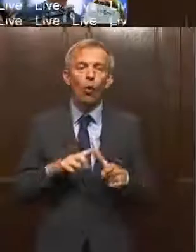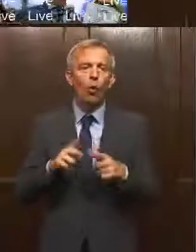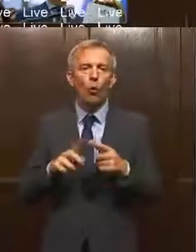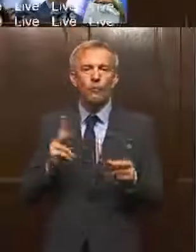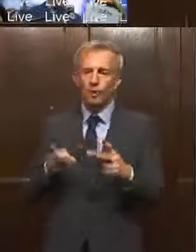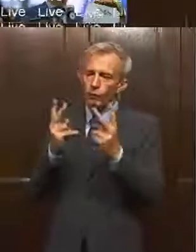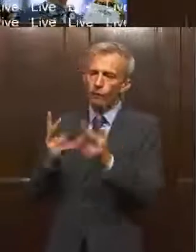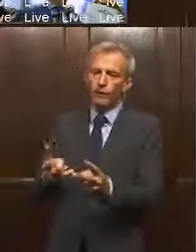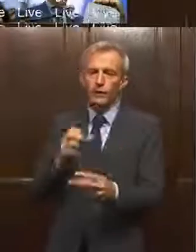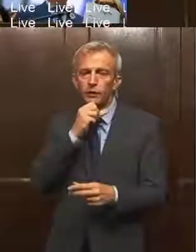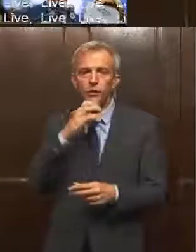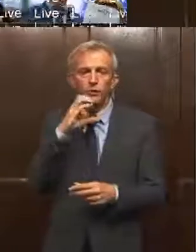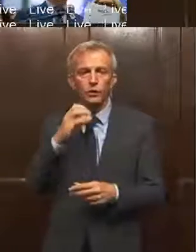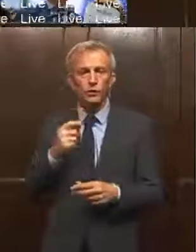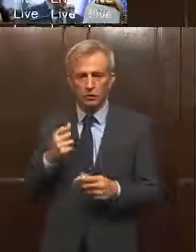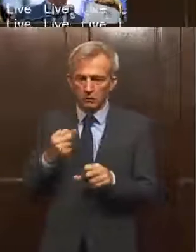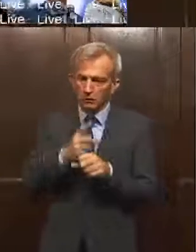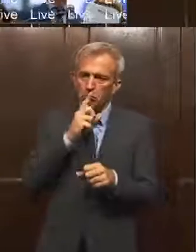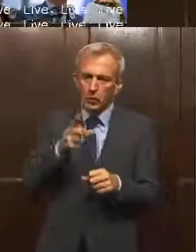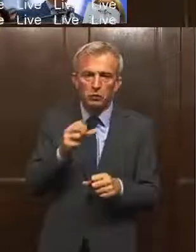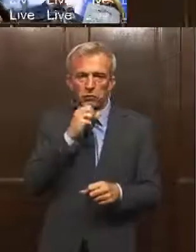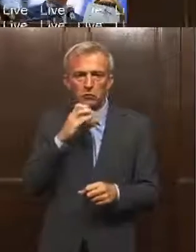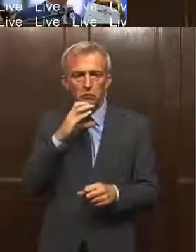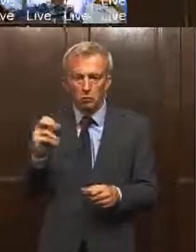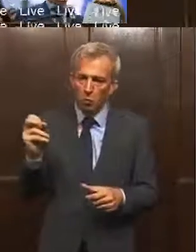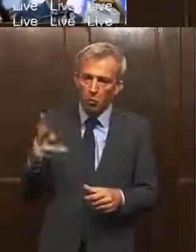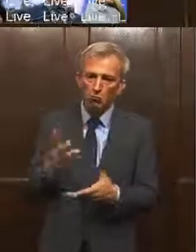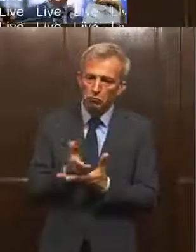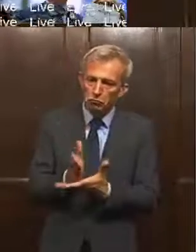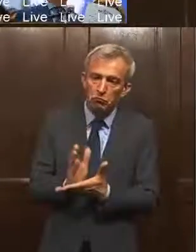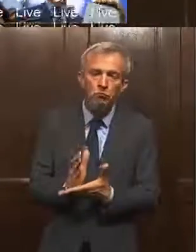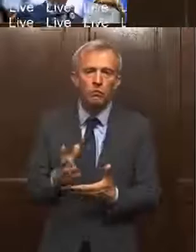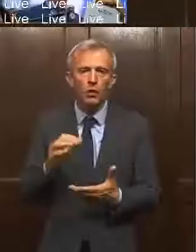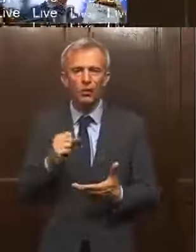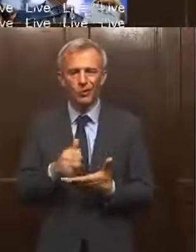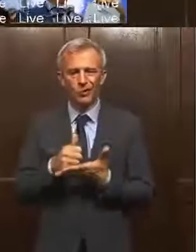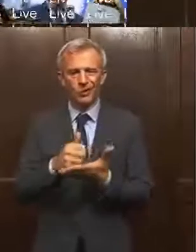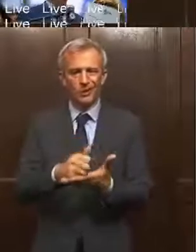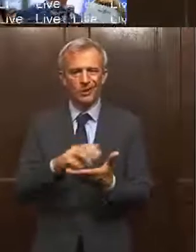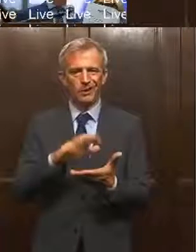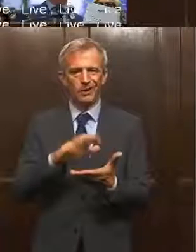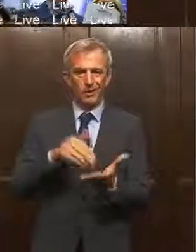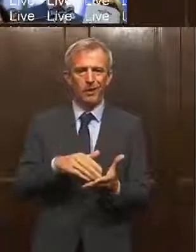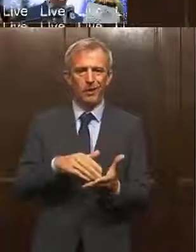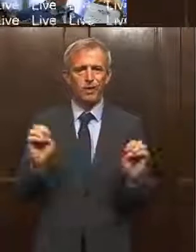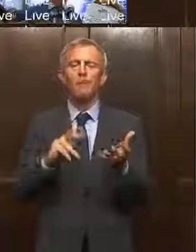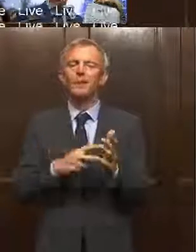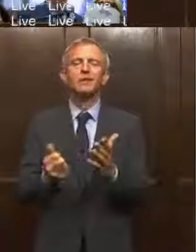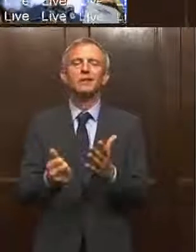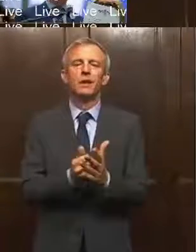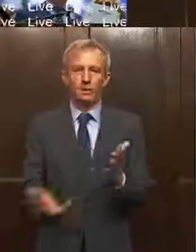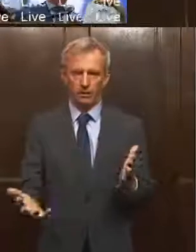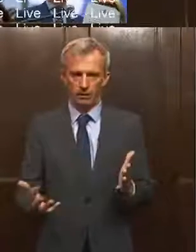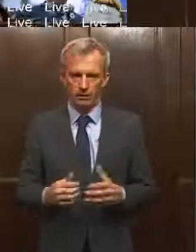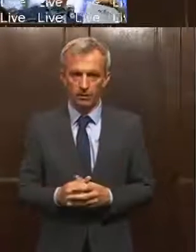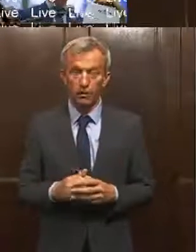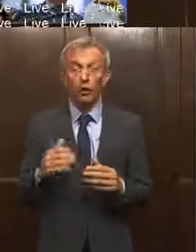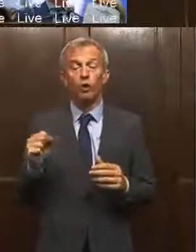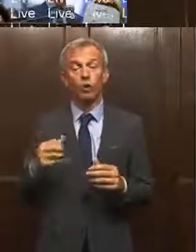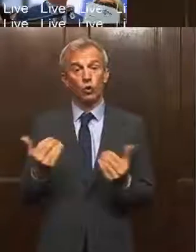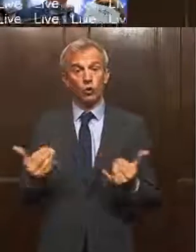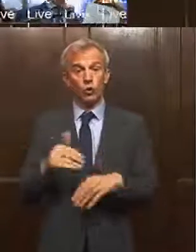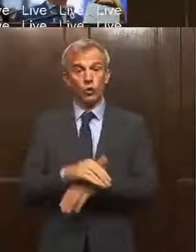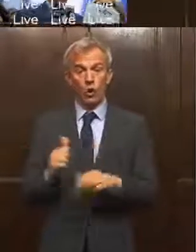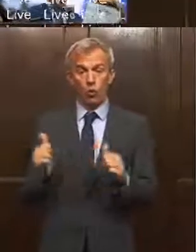wellness checks. This assistance in the midst of an emergency means everything. And tonight, along with our city attorney, Mike